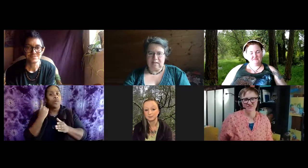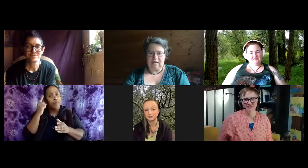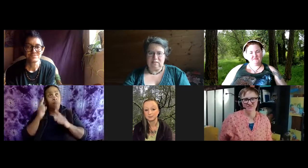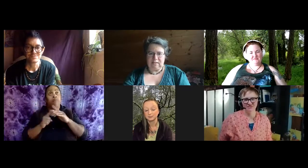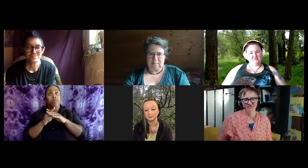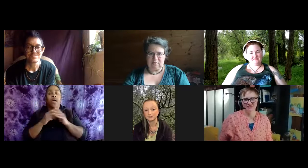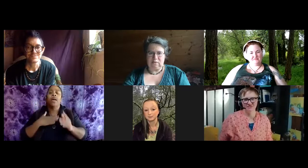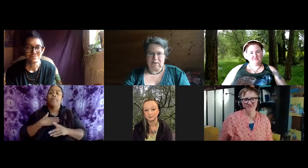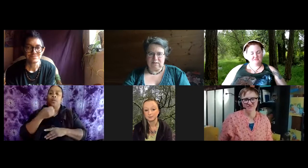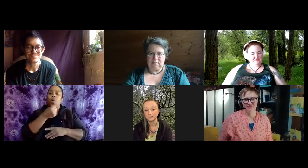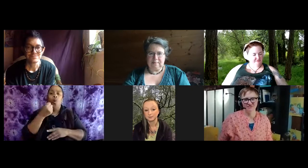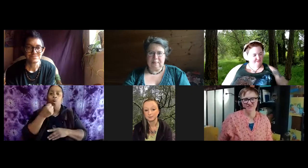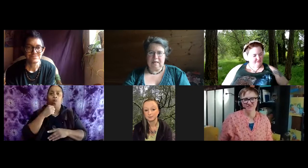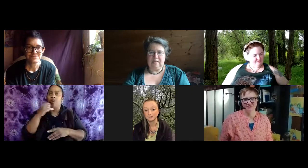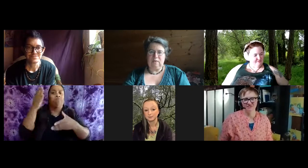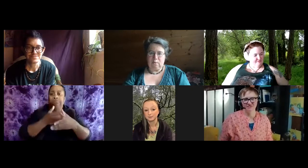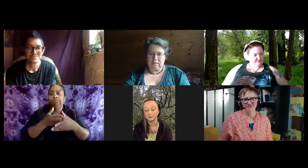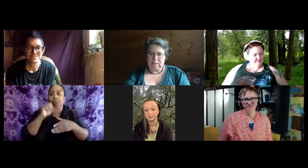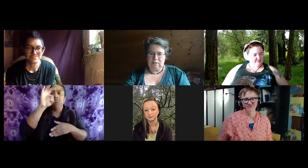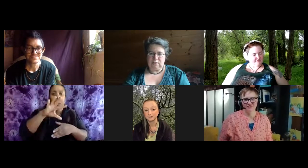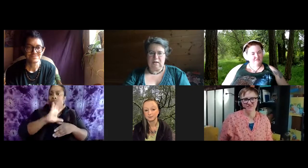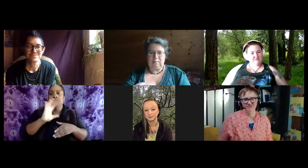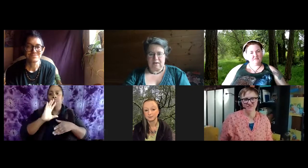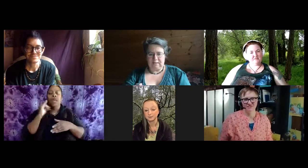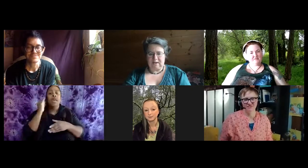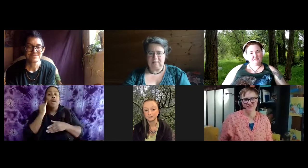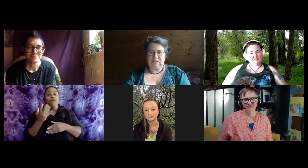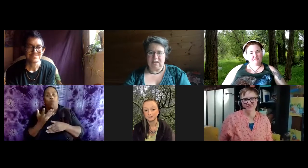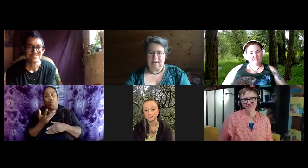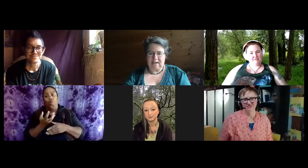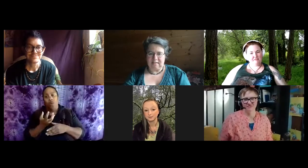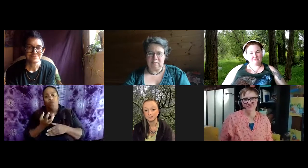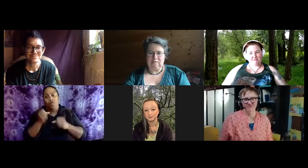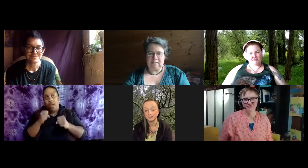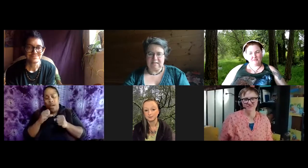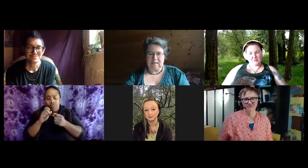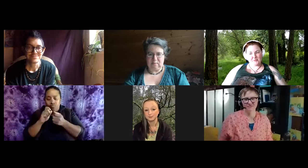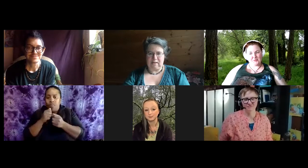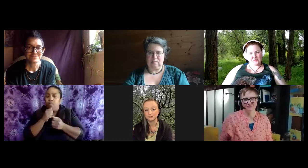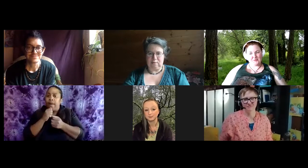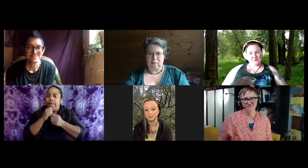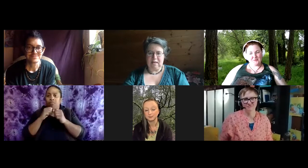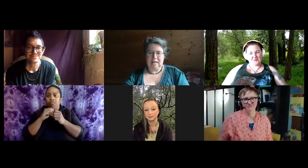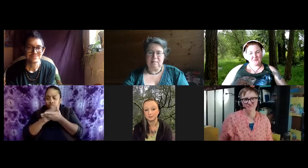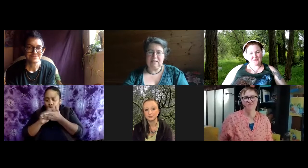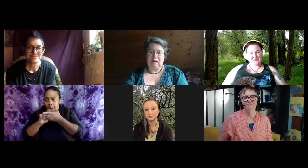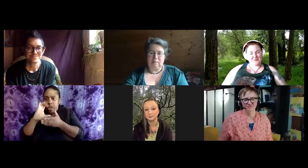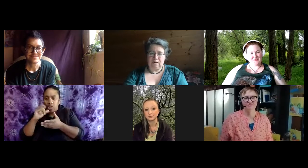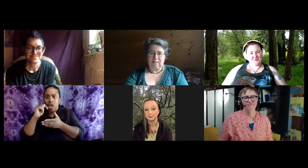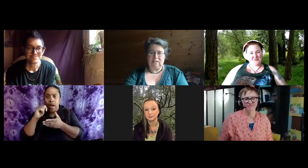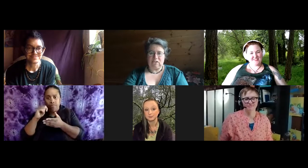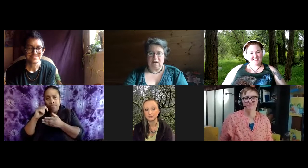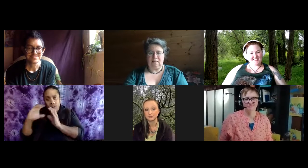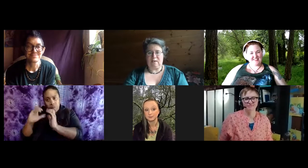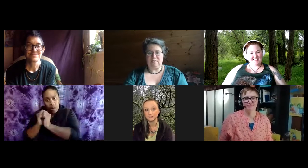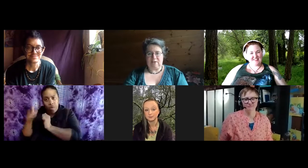until we're done answering that person's question. And then if you want to, you can privately write them in chat and ask them if they'd like to hear what came through. And please honor